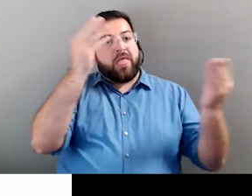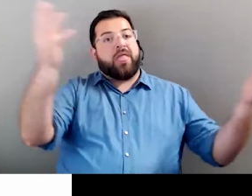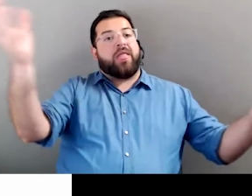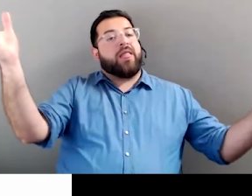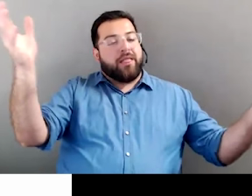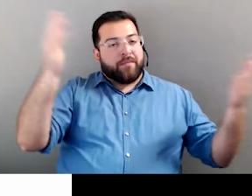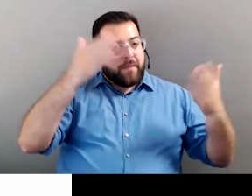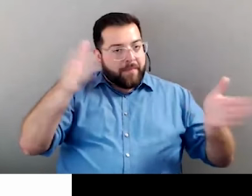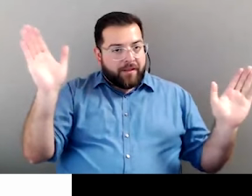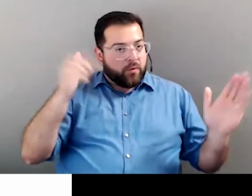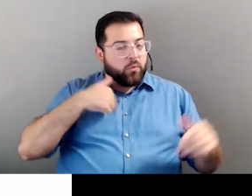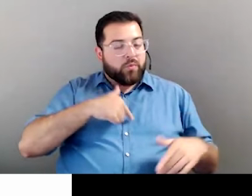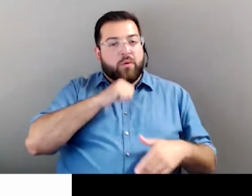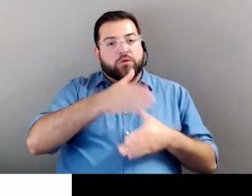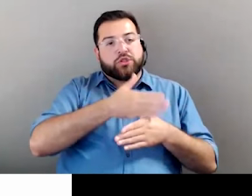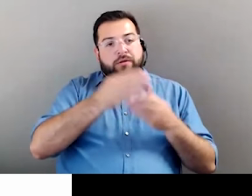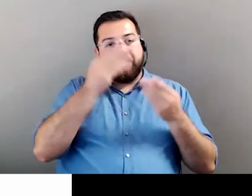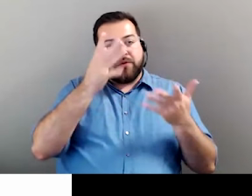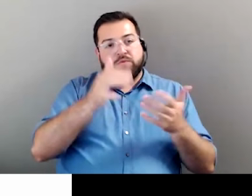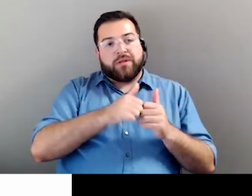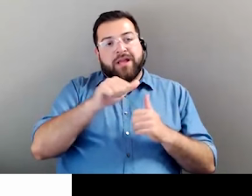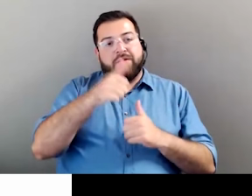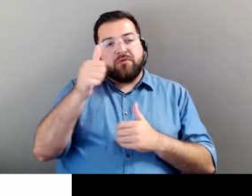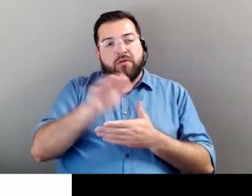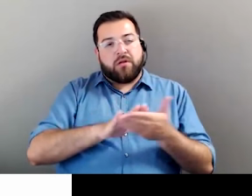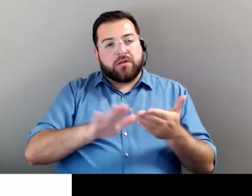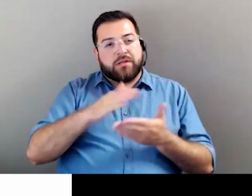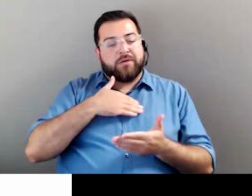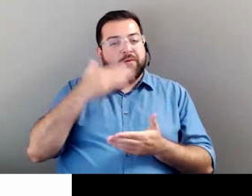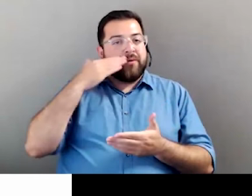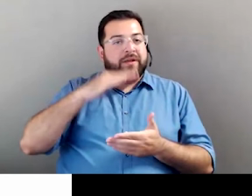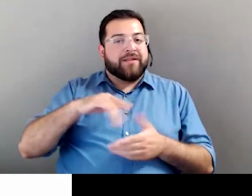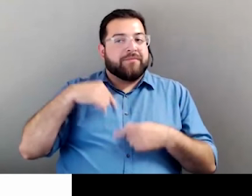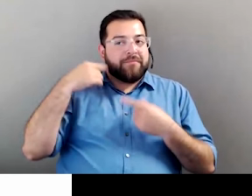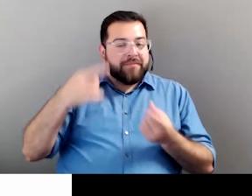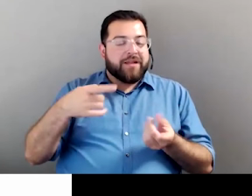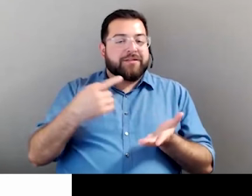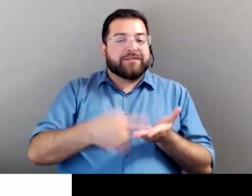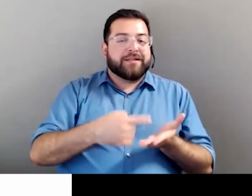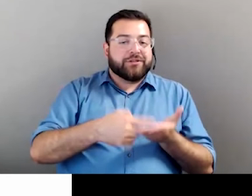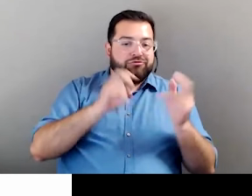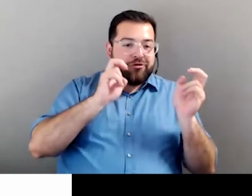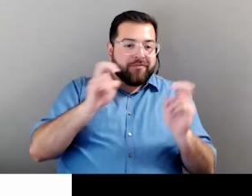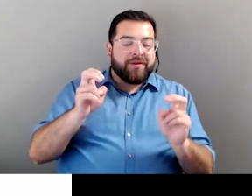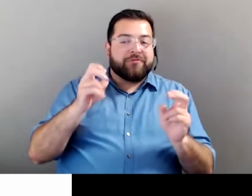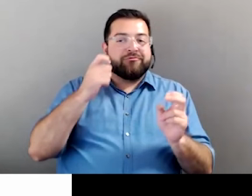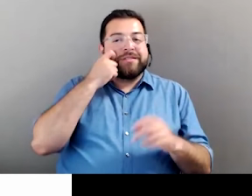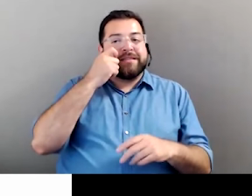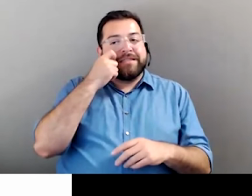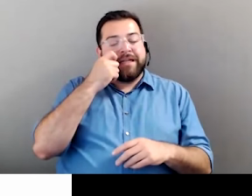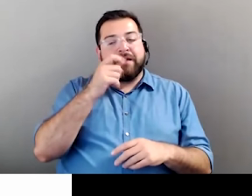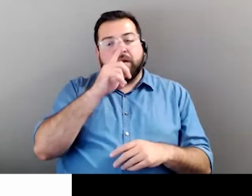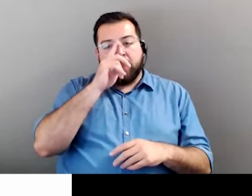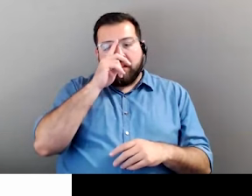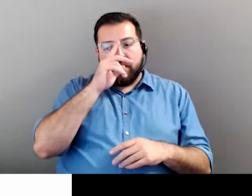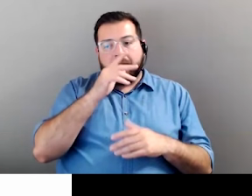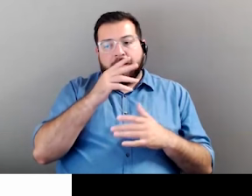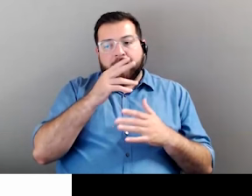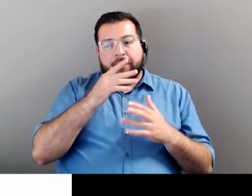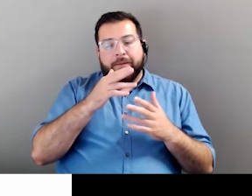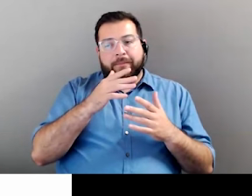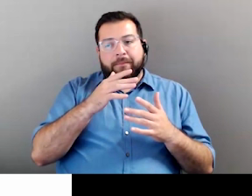colleges. I know that has been a topic of conversation as well too. But by